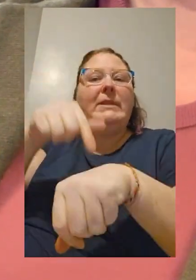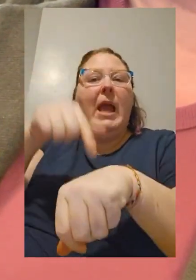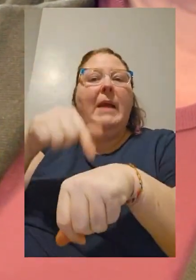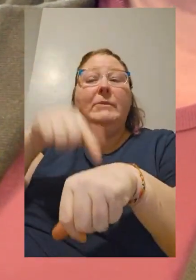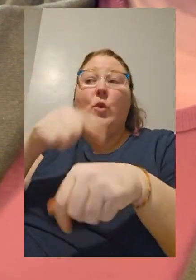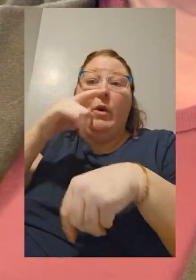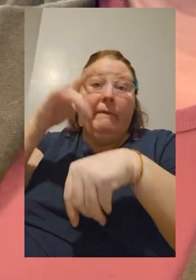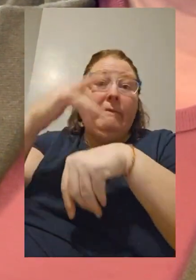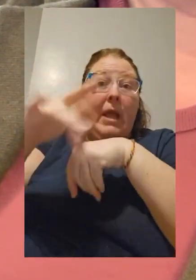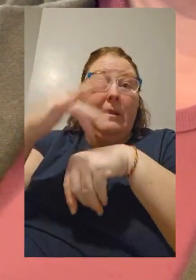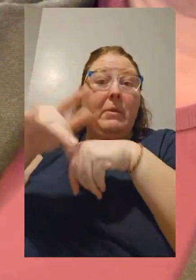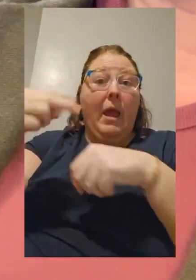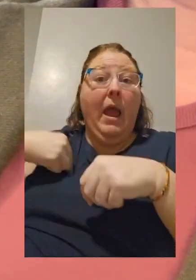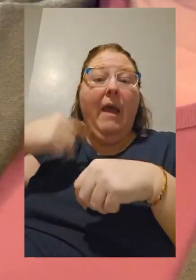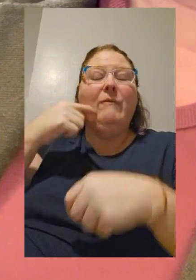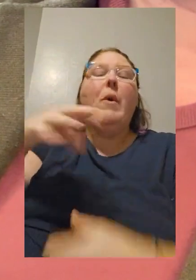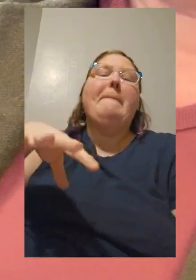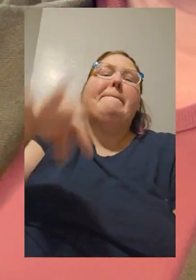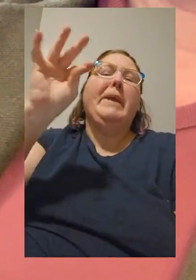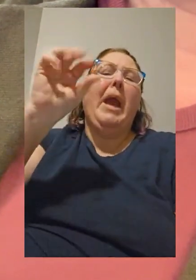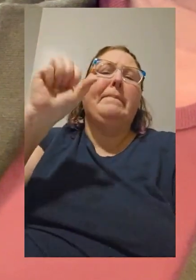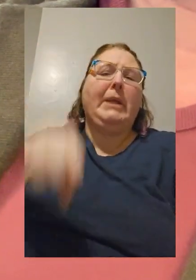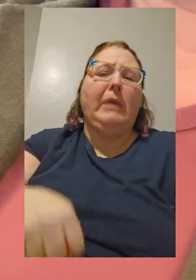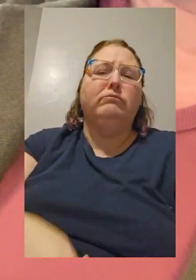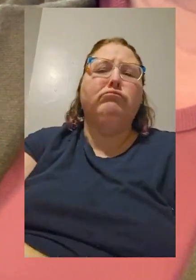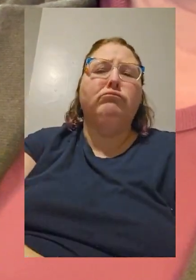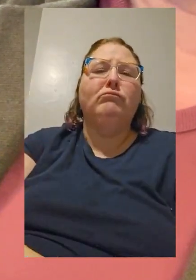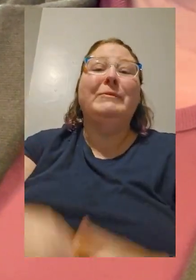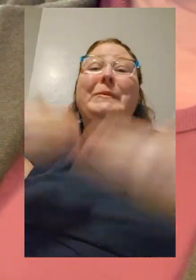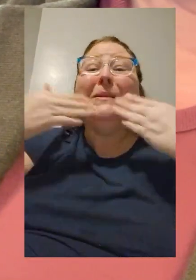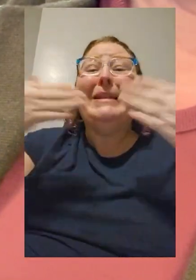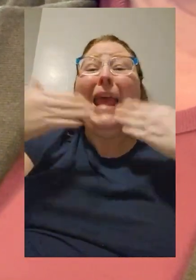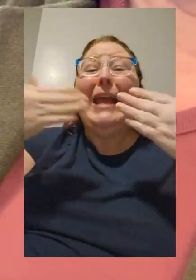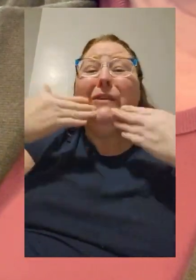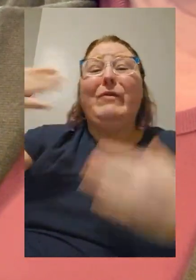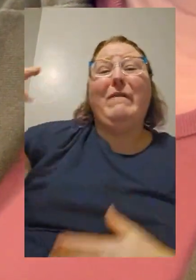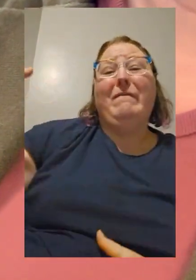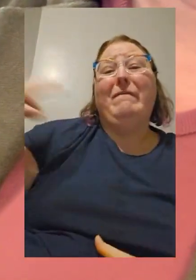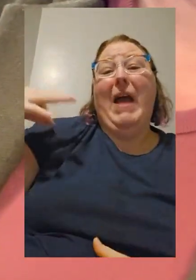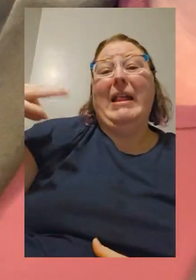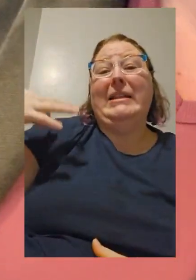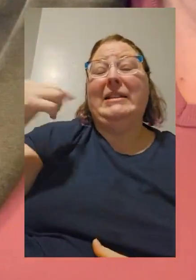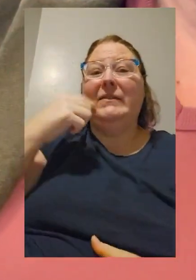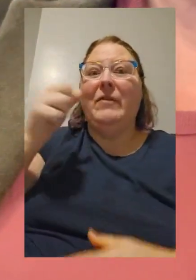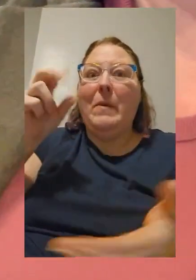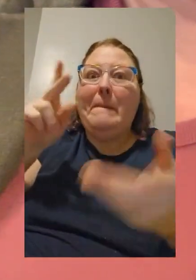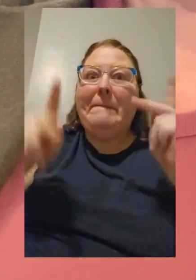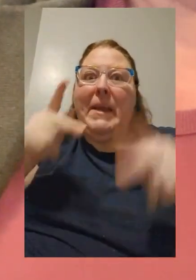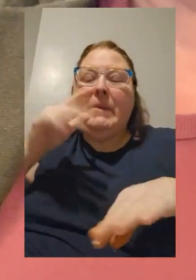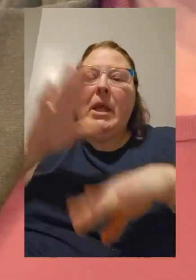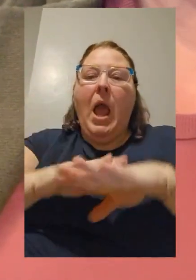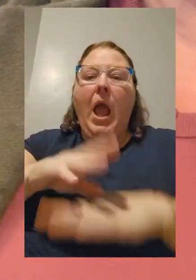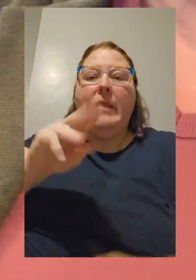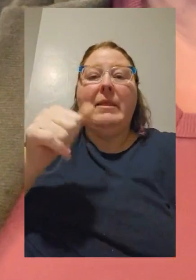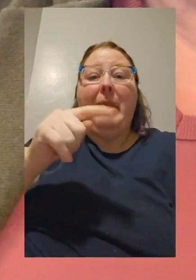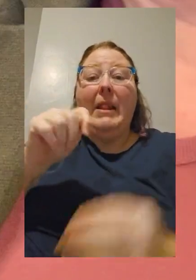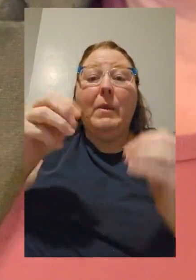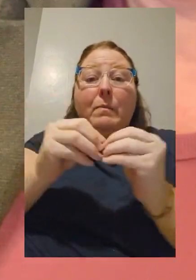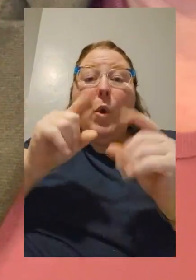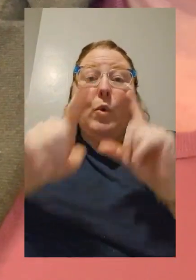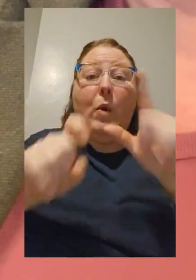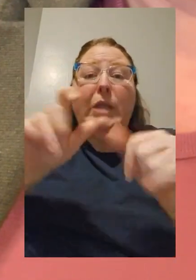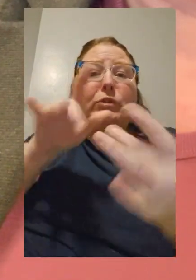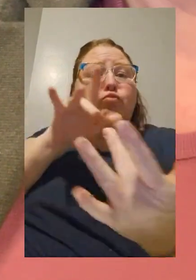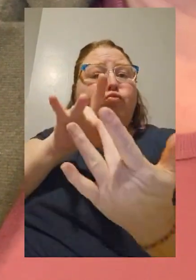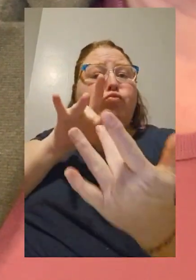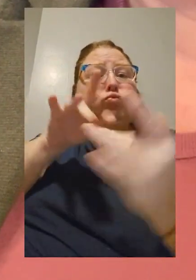We have drop-off times available, or if you need, we can even send someone over to pick it up. Thanks so much for volunteering to help get folks on the ballot. If